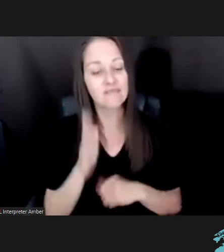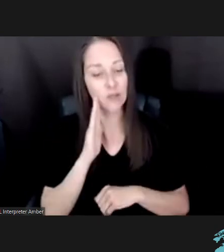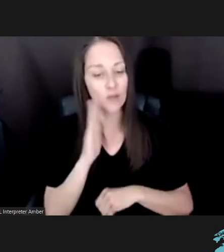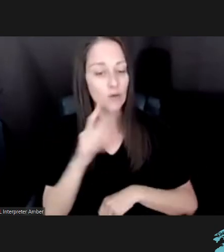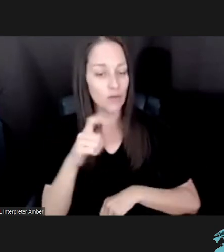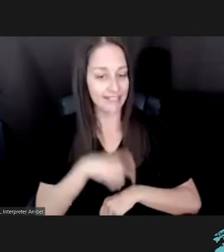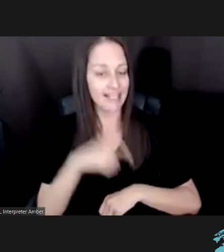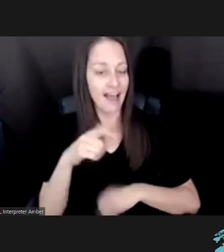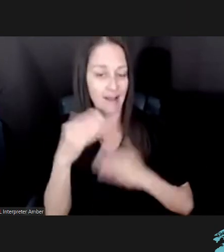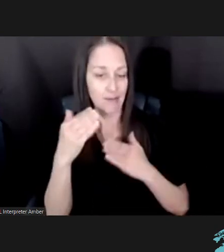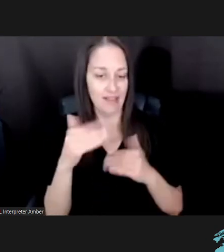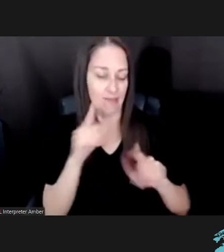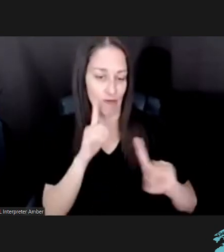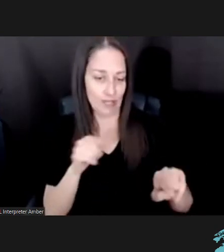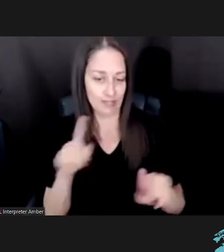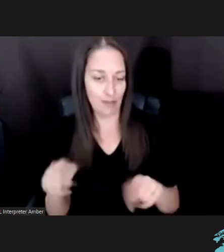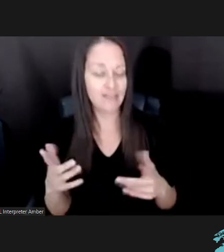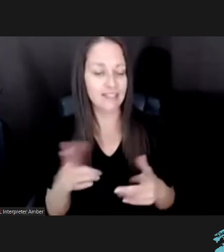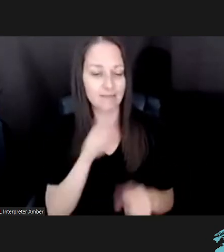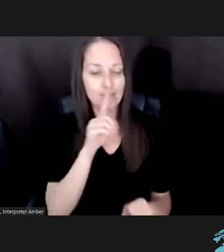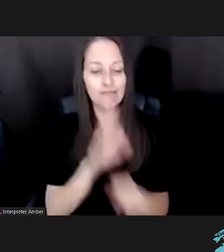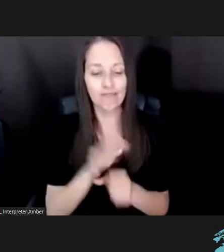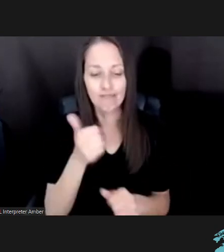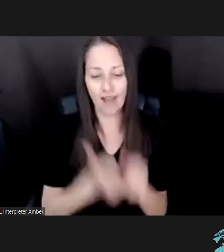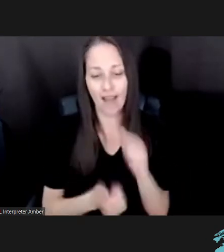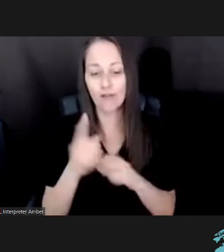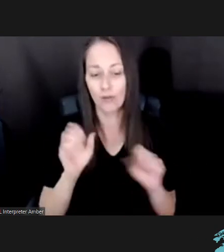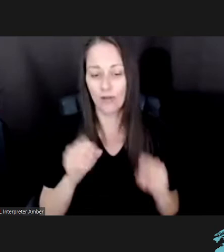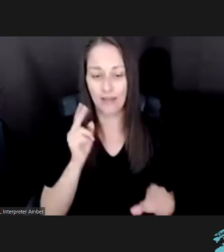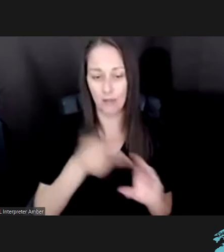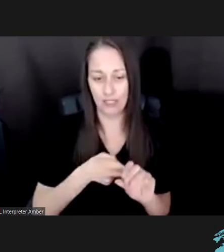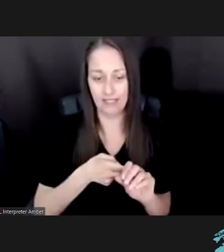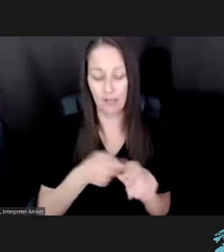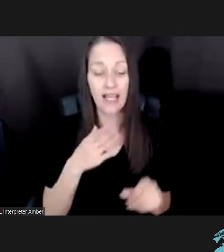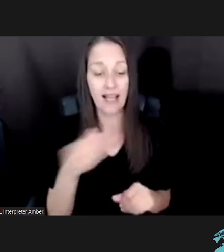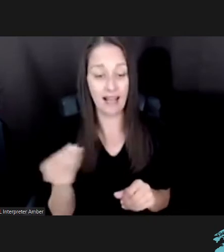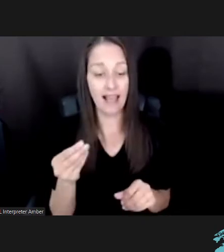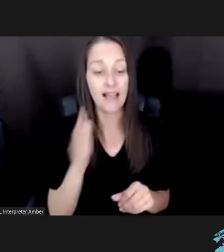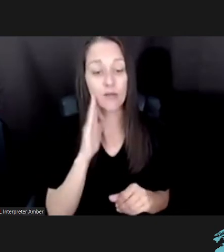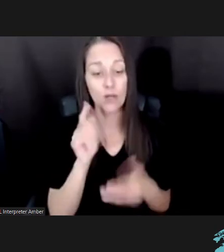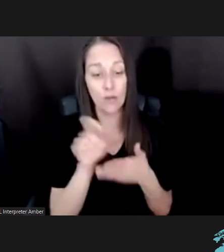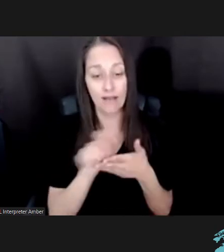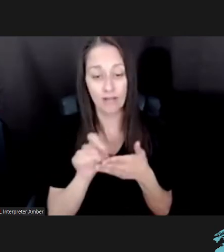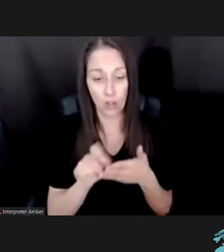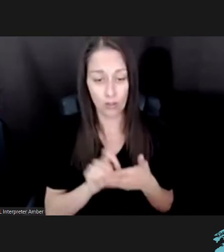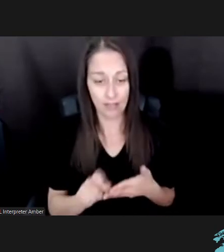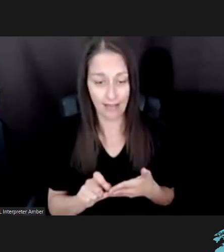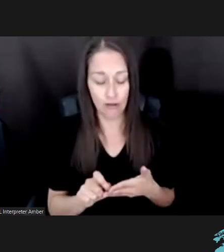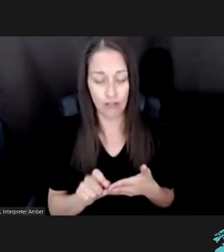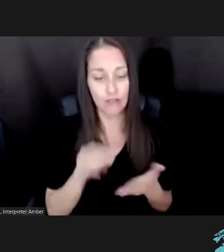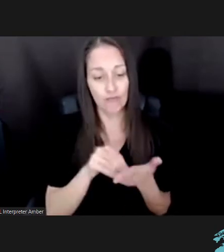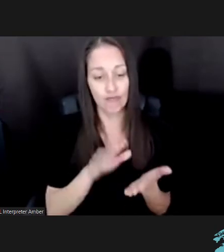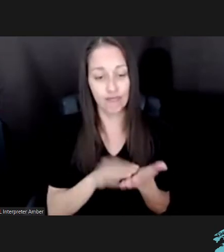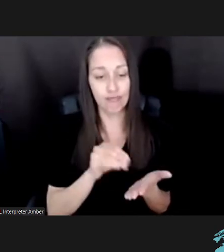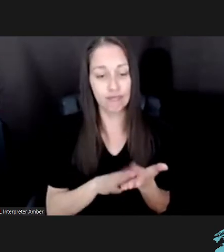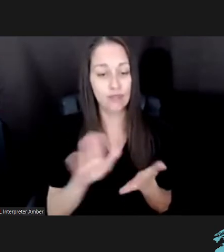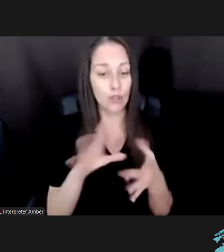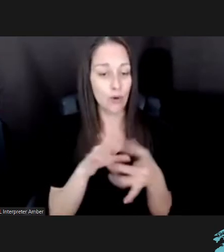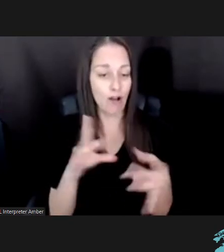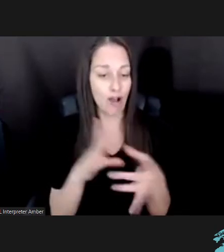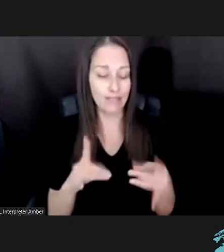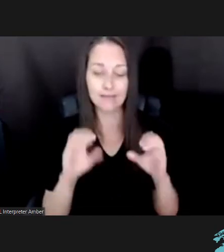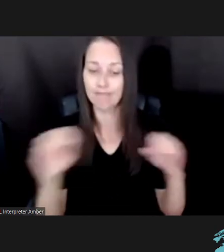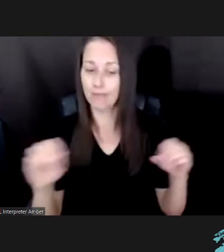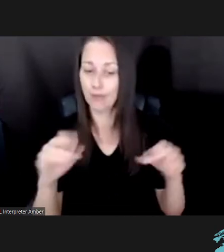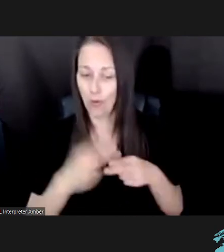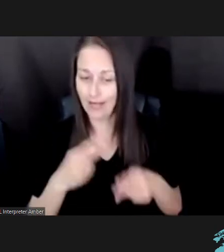ensure everyone is heard. We'll also have a note taker to capture your comments without attribution, and we will synthesize,